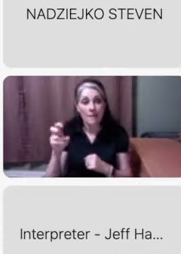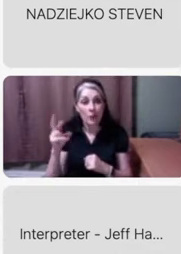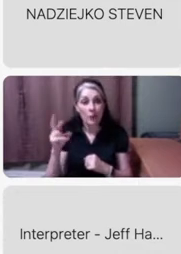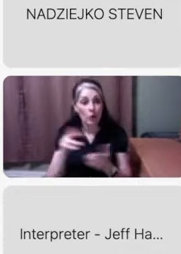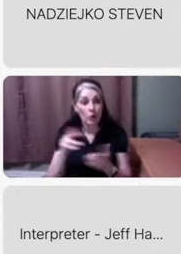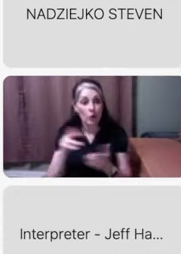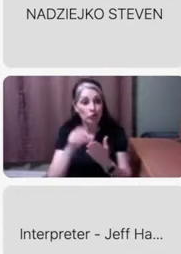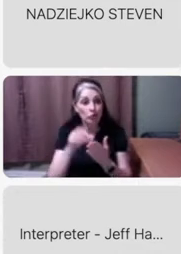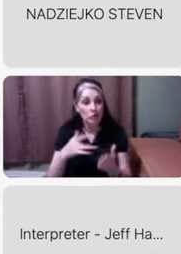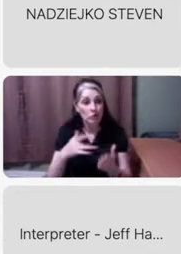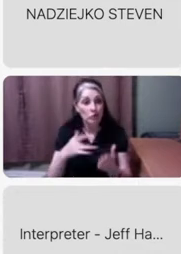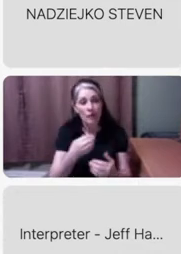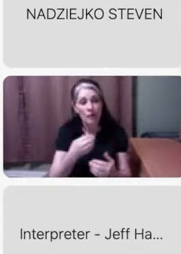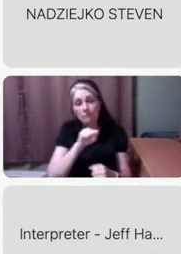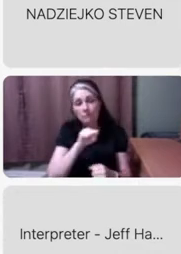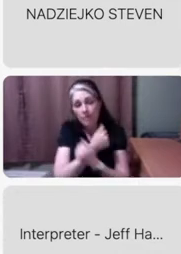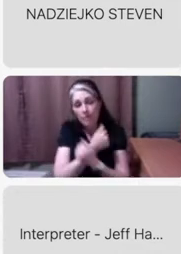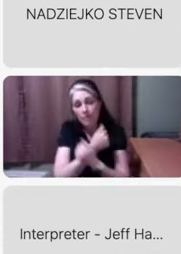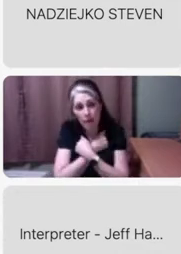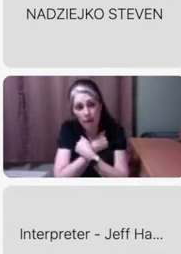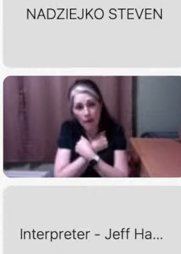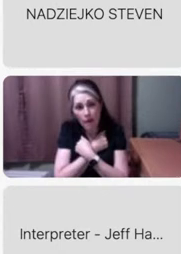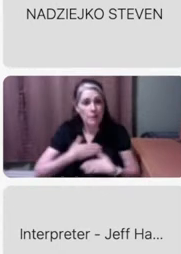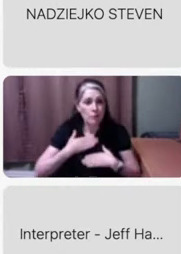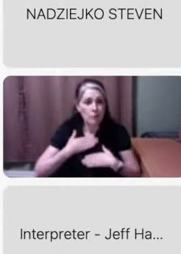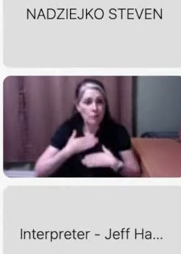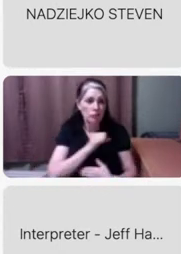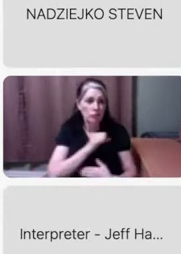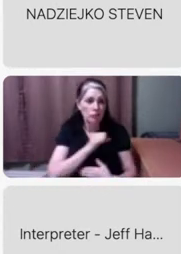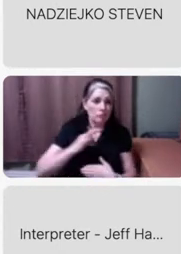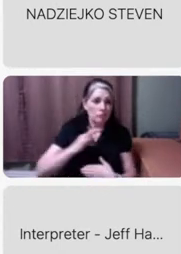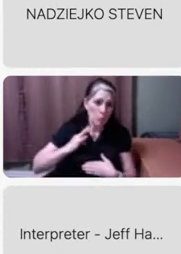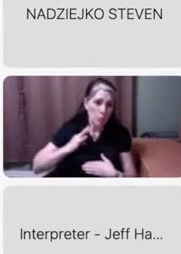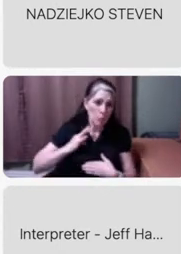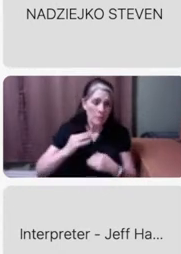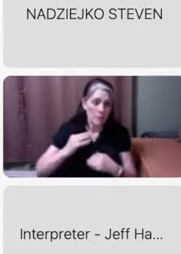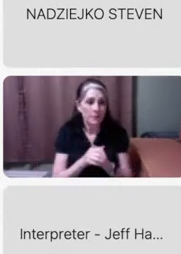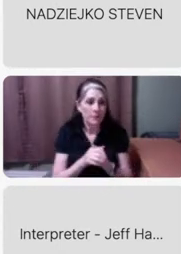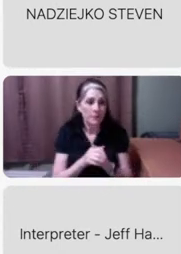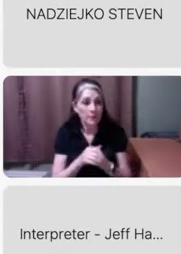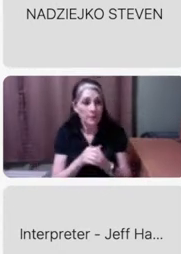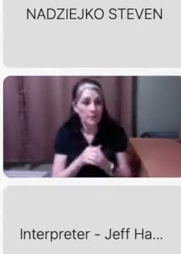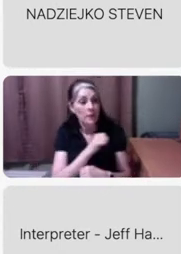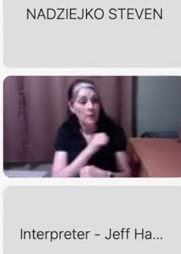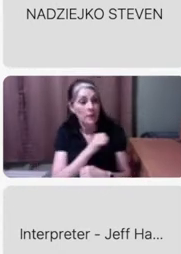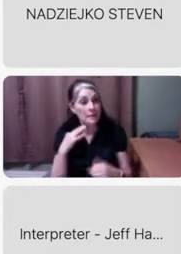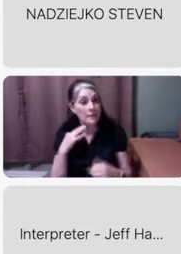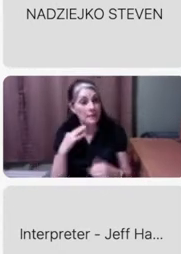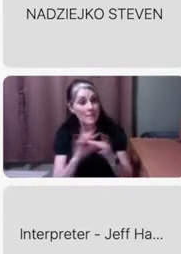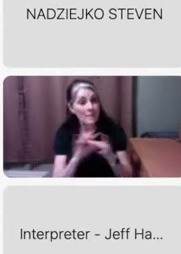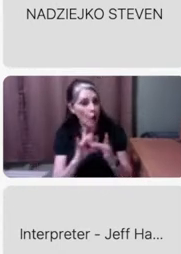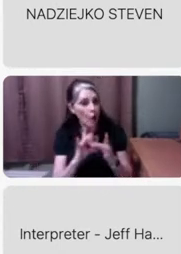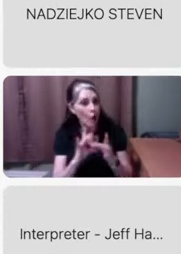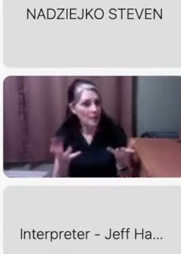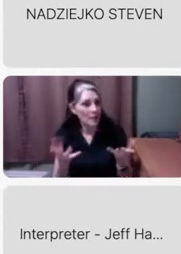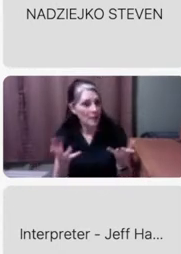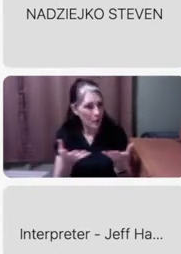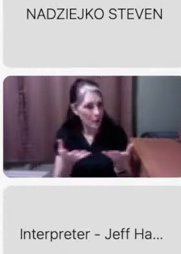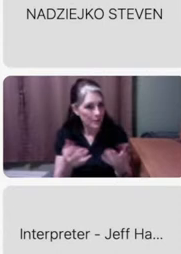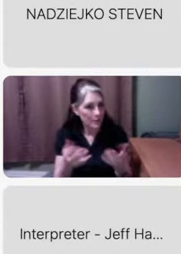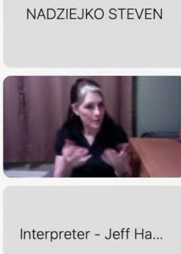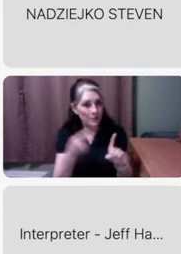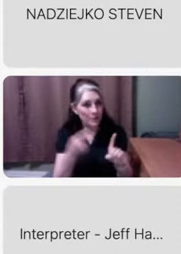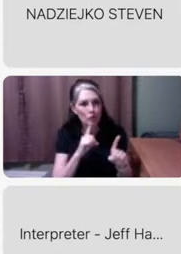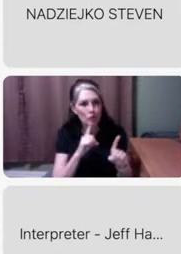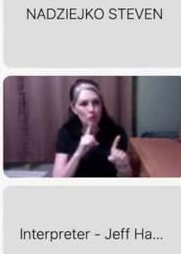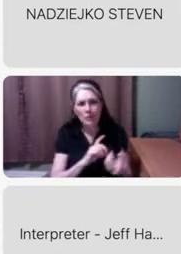appreciated here are some quotes from sam's help with our staff about melissa melissa has really changed our school it